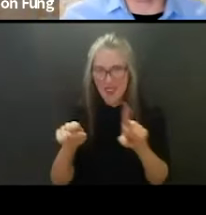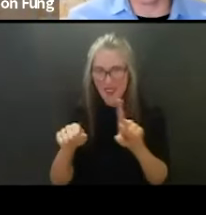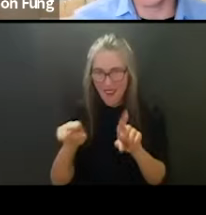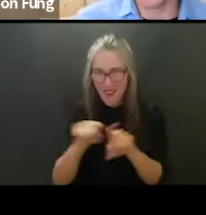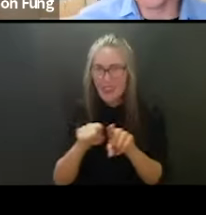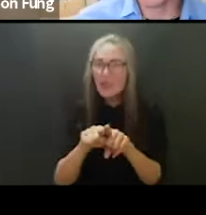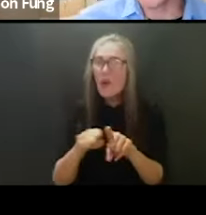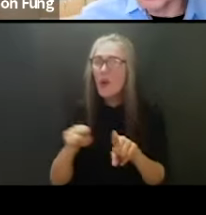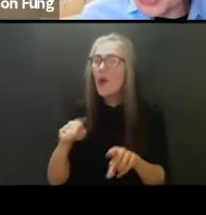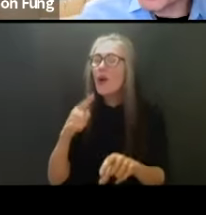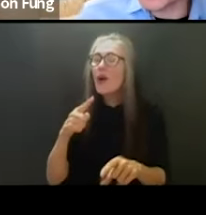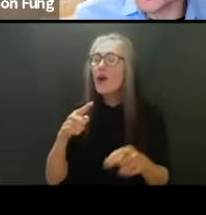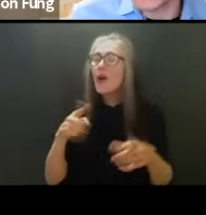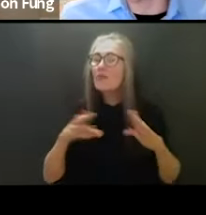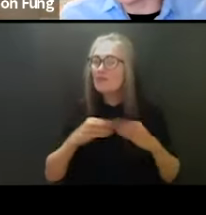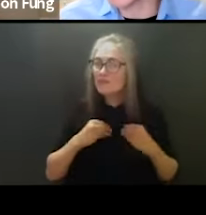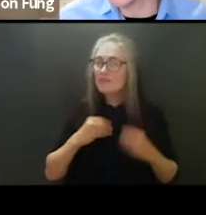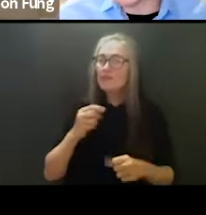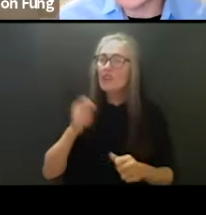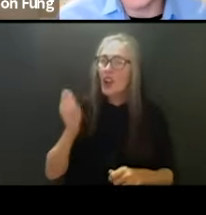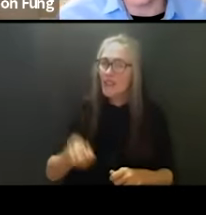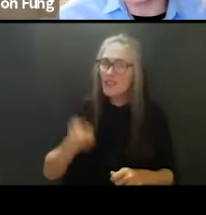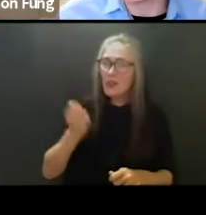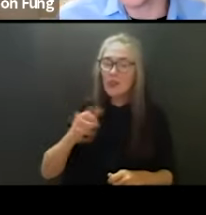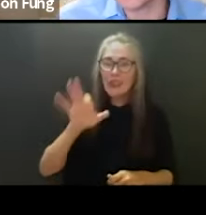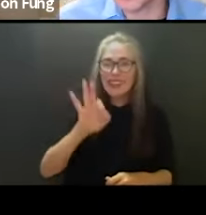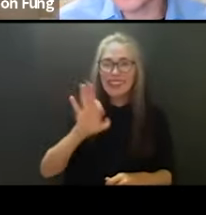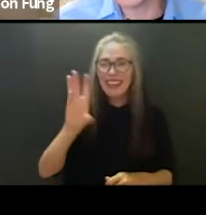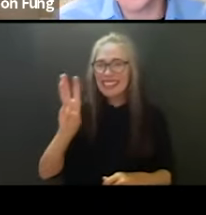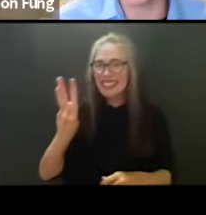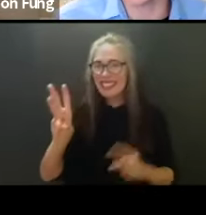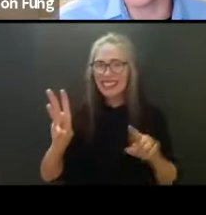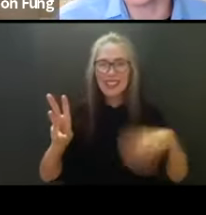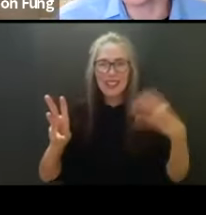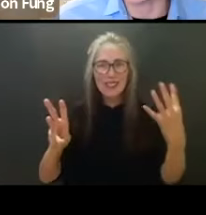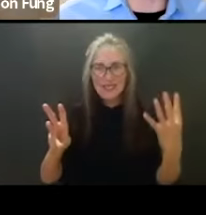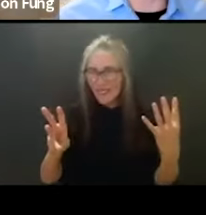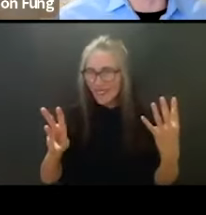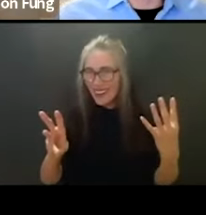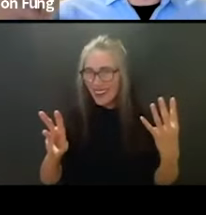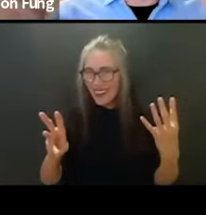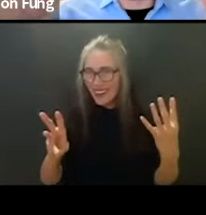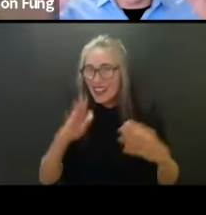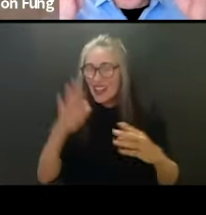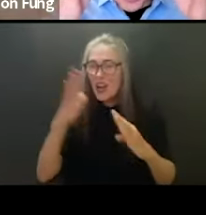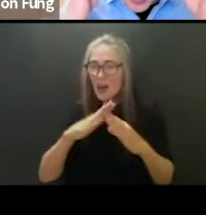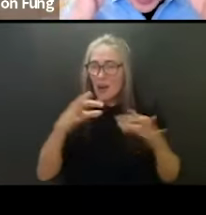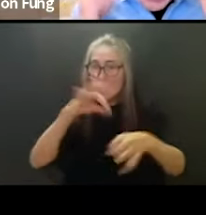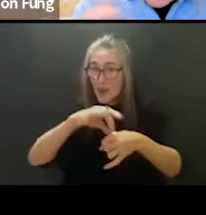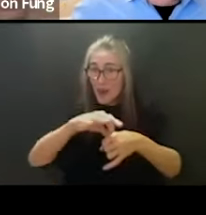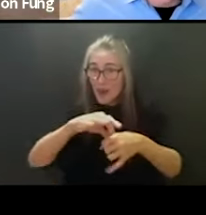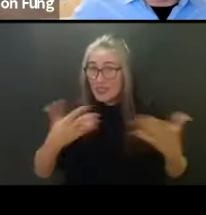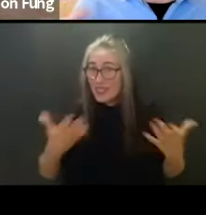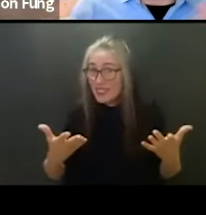of the modern court, was also confirmed, I think, with a 96 to 4 Senate vote. So the Supreme Court